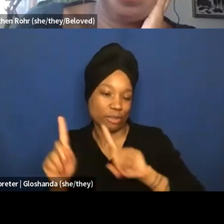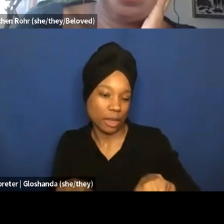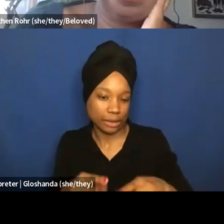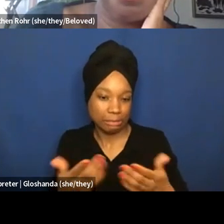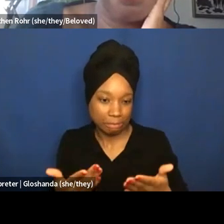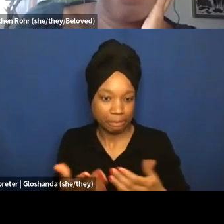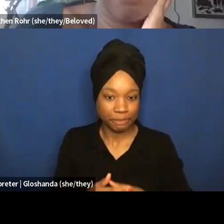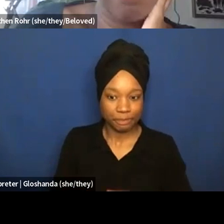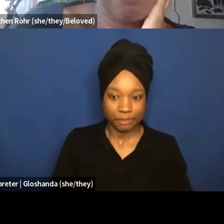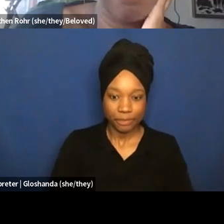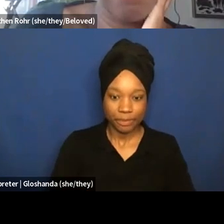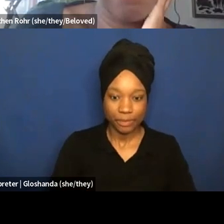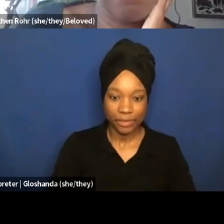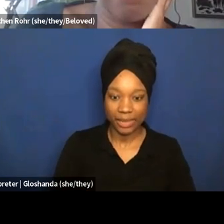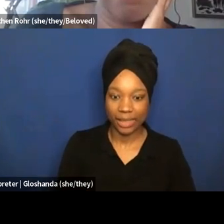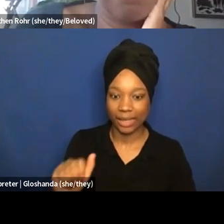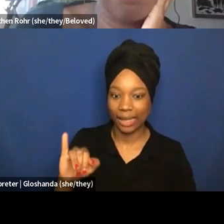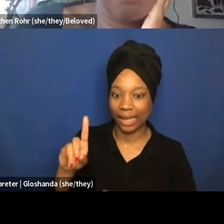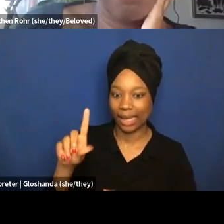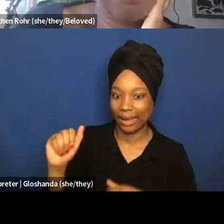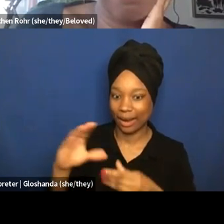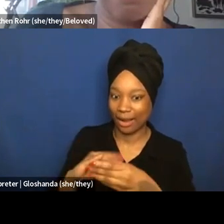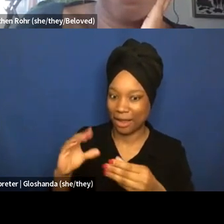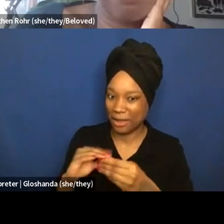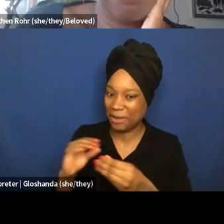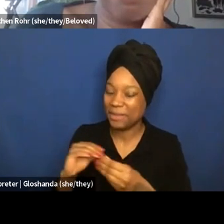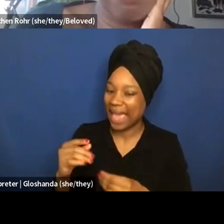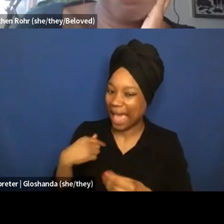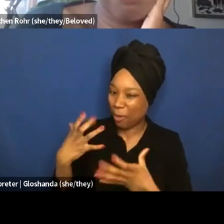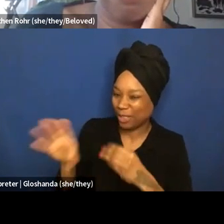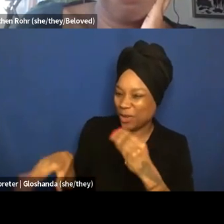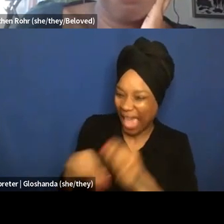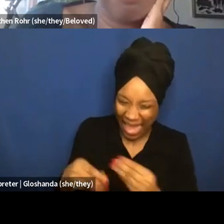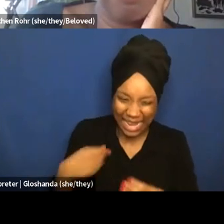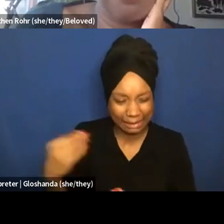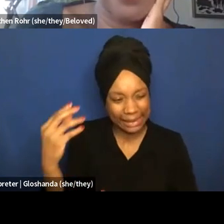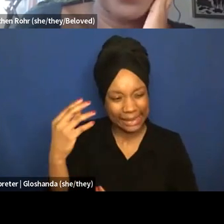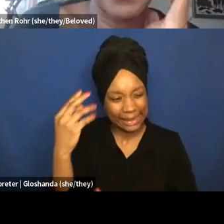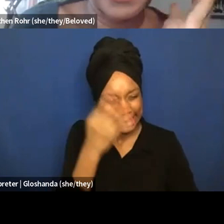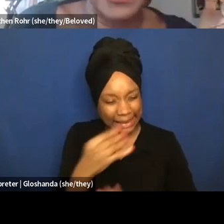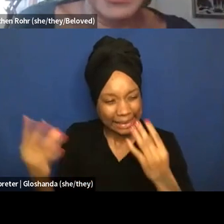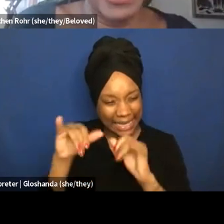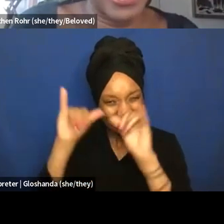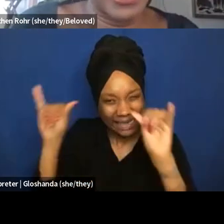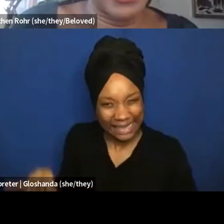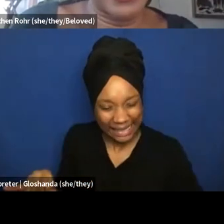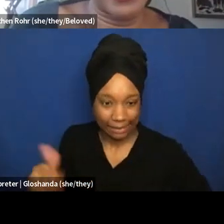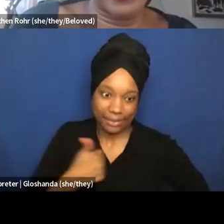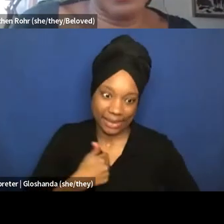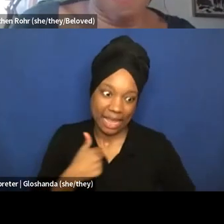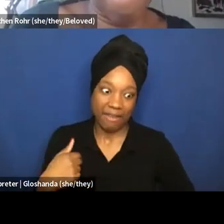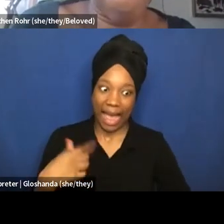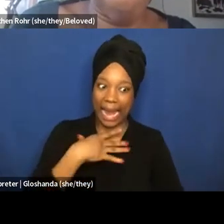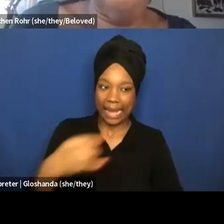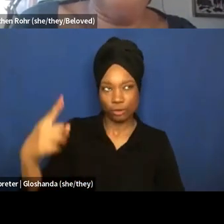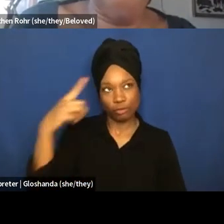I would love to take it from there, because I was also thinking about the systems question as someone who likes to think in systems